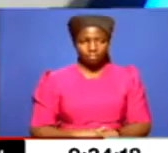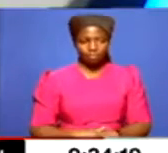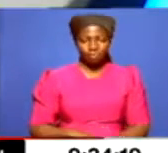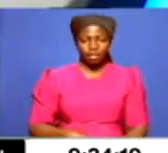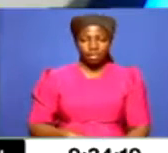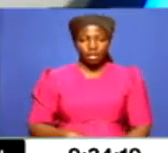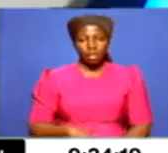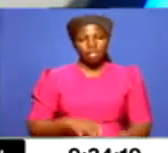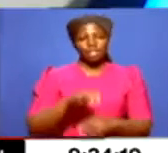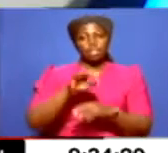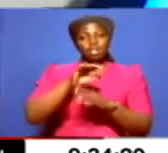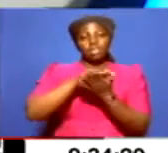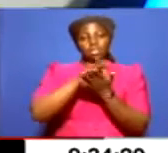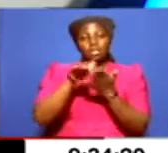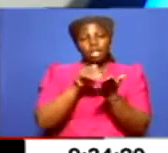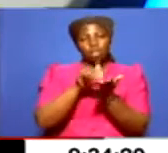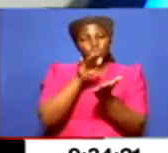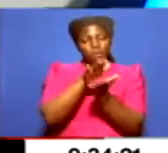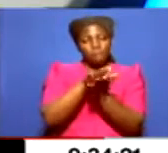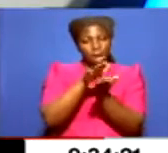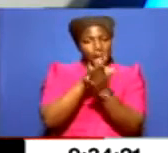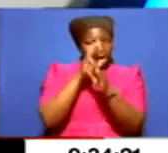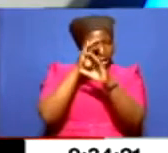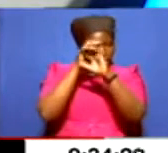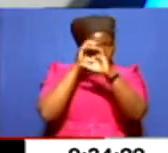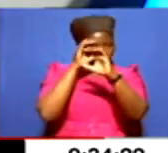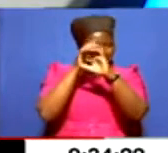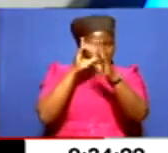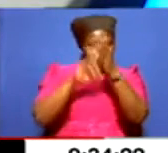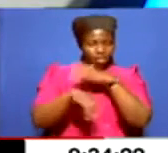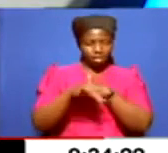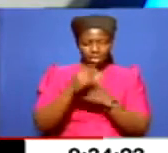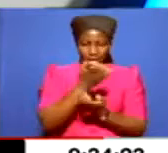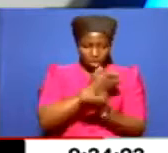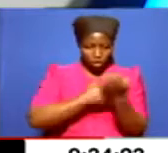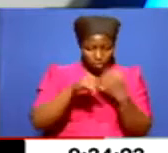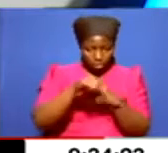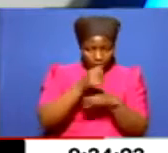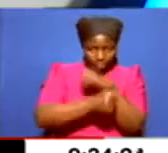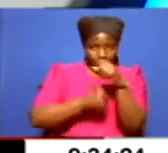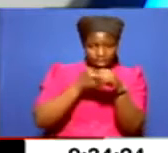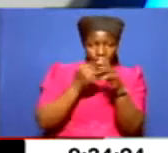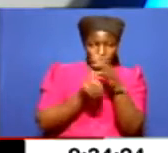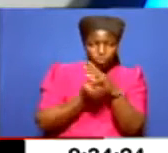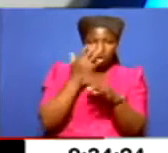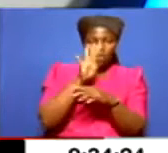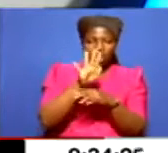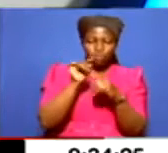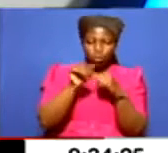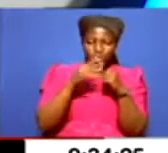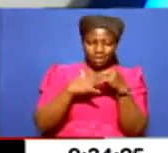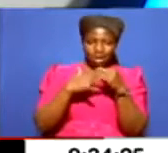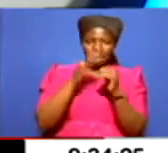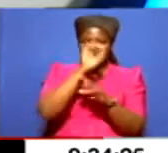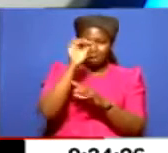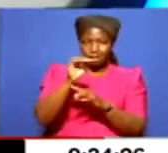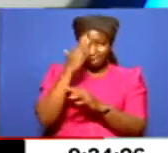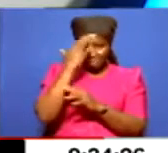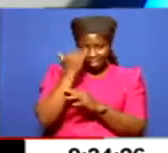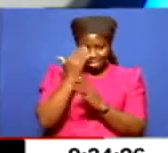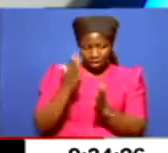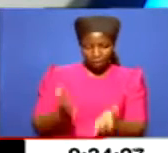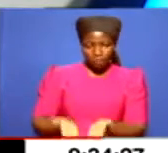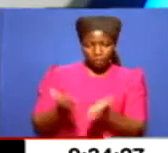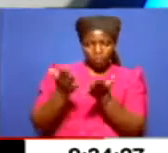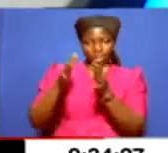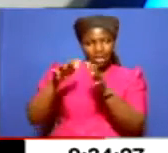The central bank projects that the economy will this year grow 5.9%, supported by recovery in agriculture,